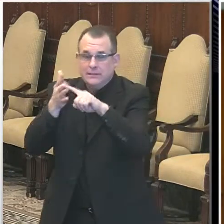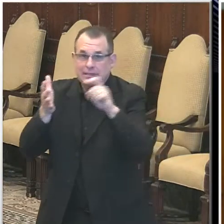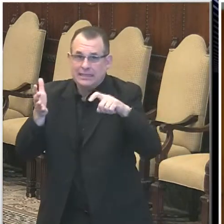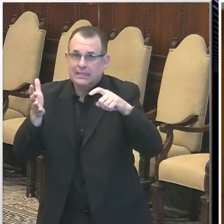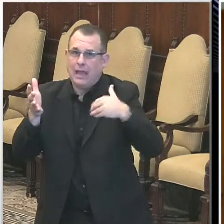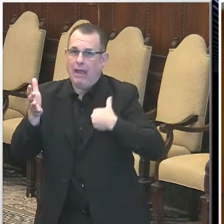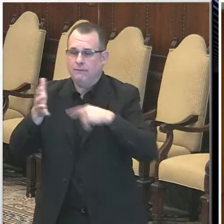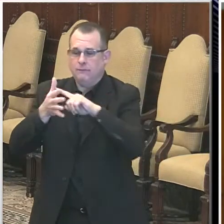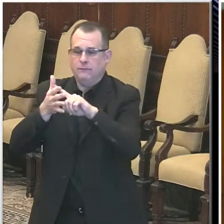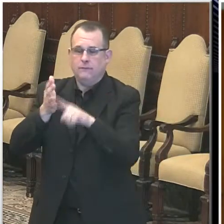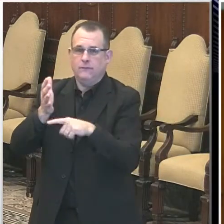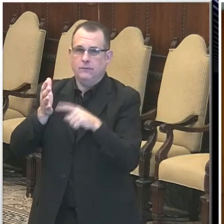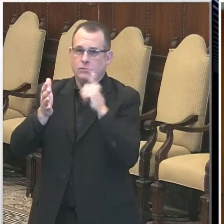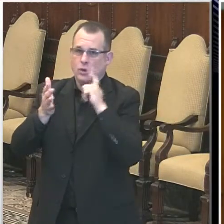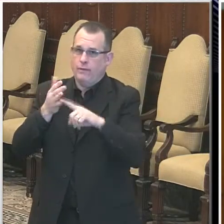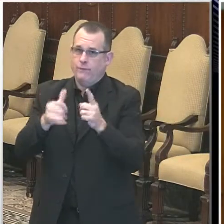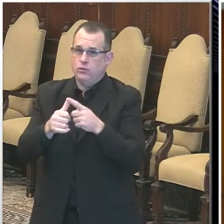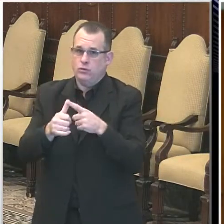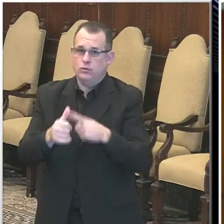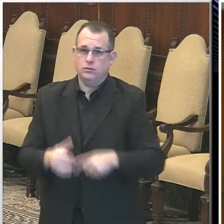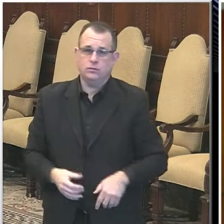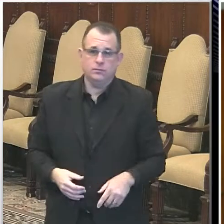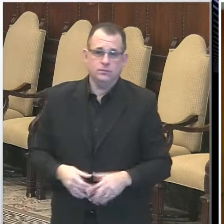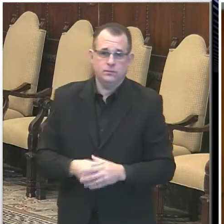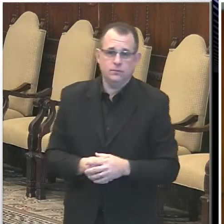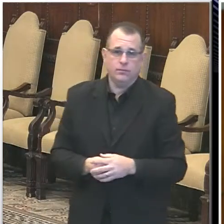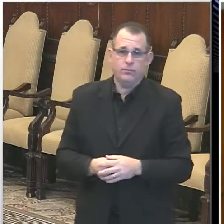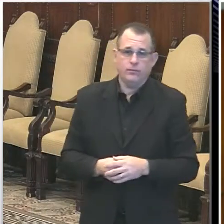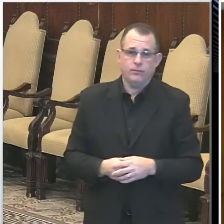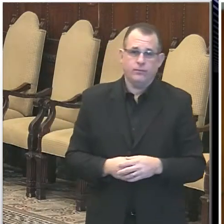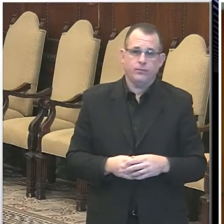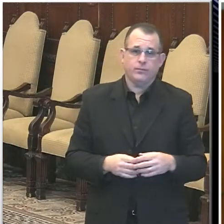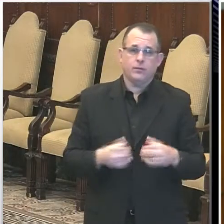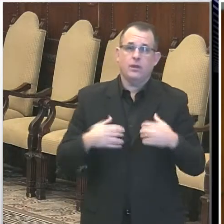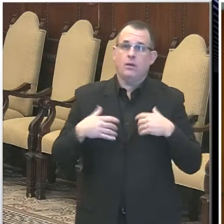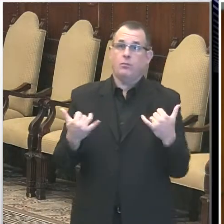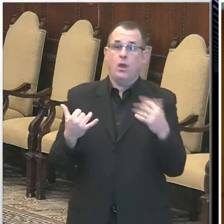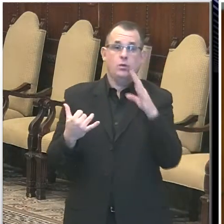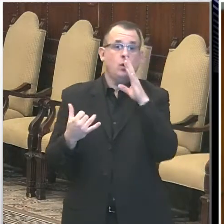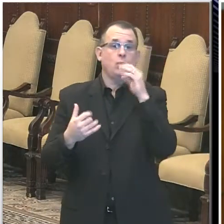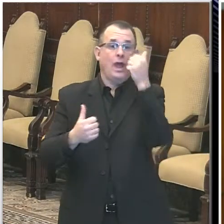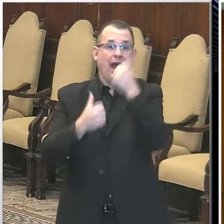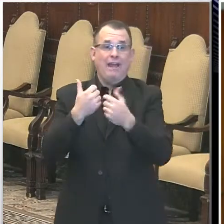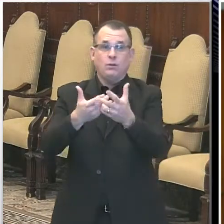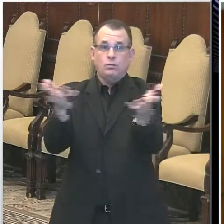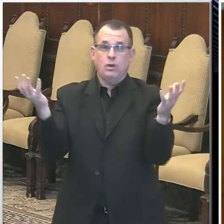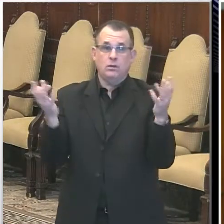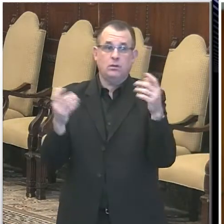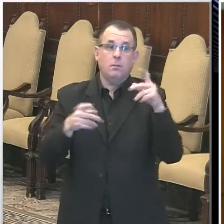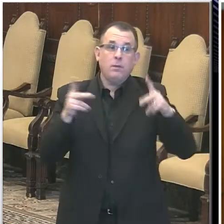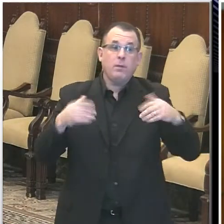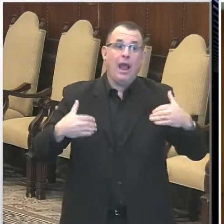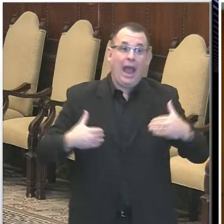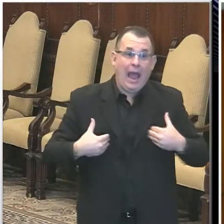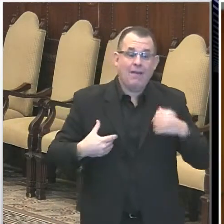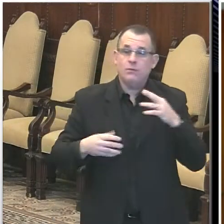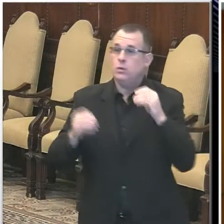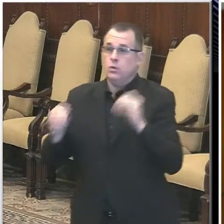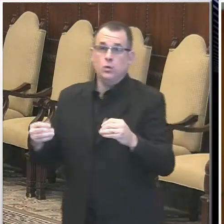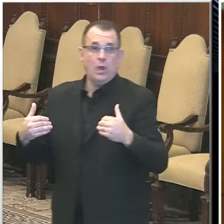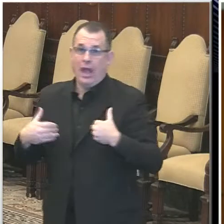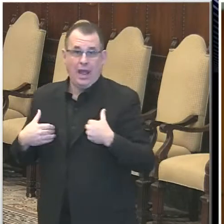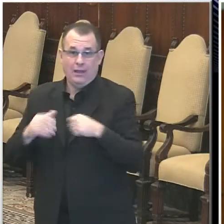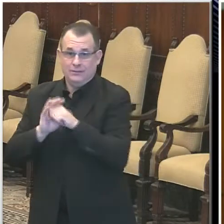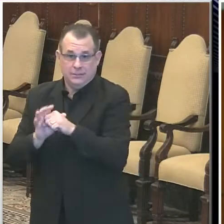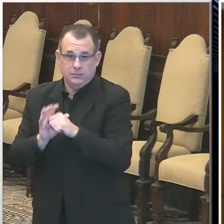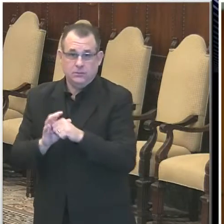speaking to everyone across the city, whether you feel like you have symptoms or not, the hospital data says that we're not necessarily past the worst of this yet. I'm